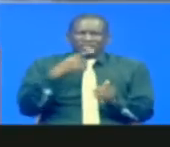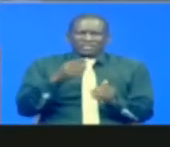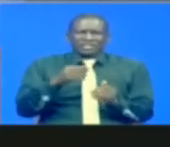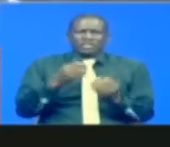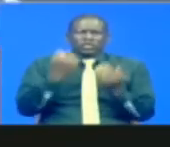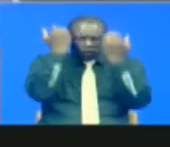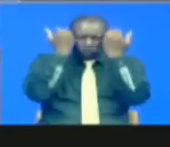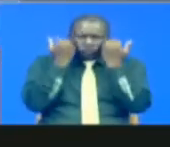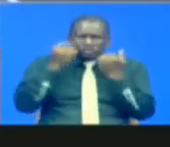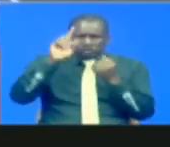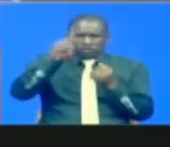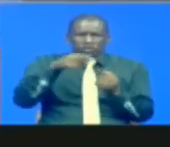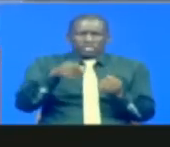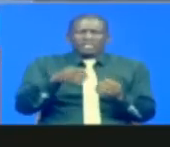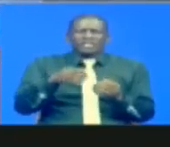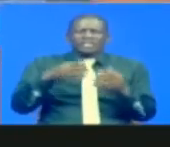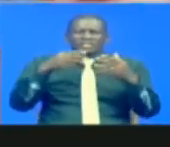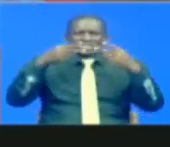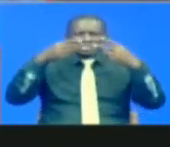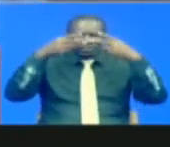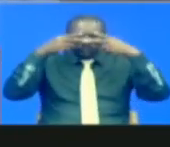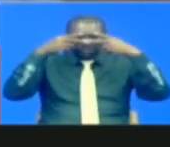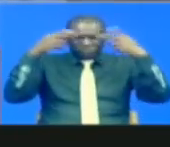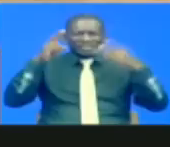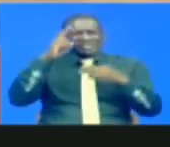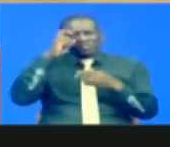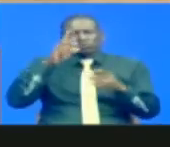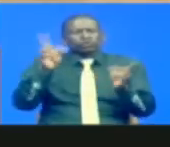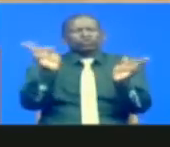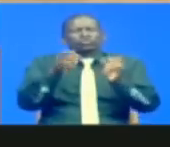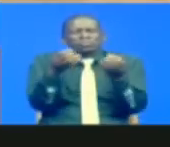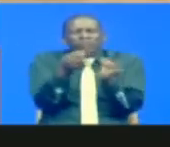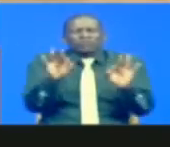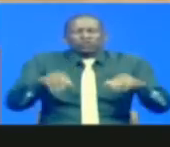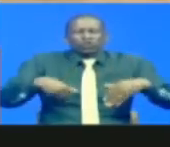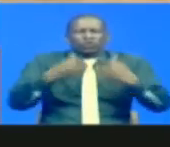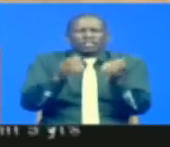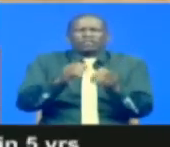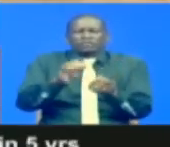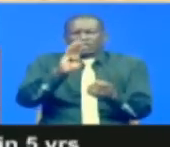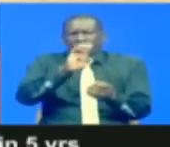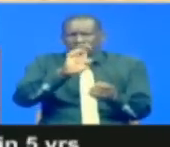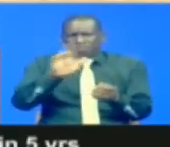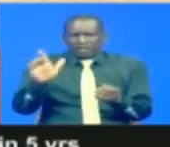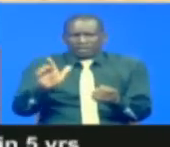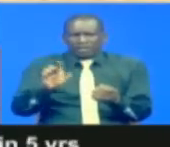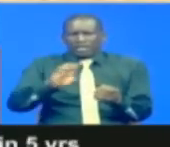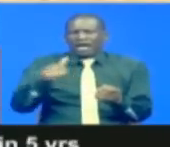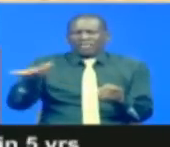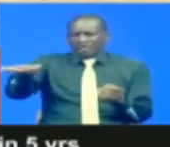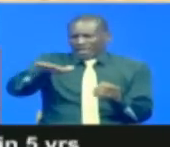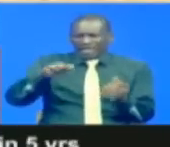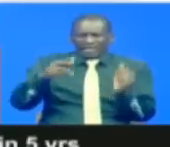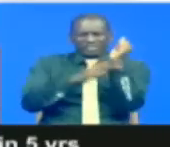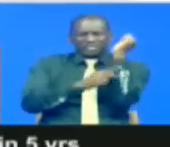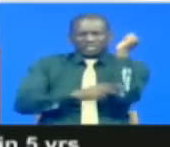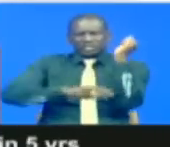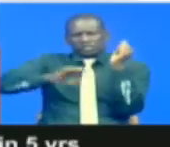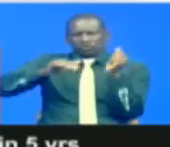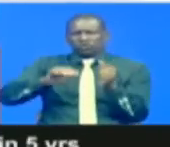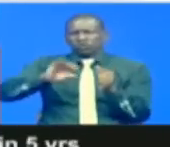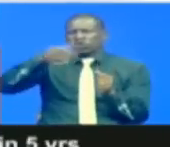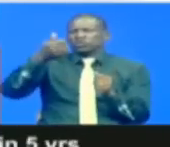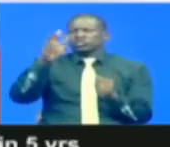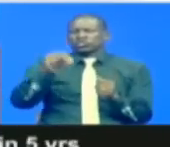terrorists must not be released or given cash bail. Elsewhere in Mwea, Kirinyaga County, John